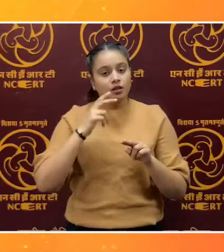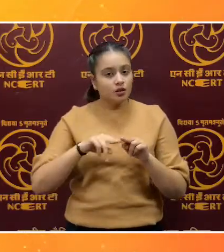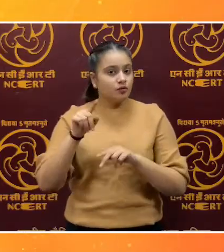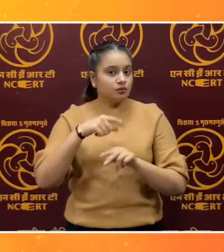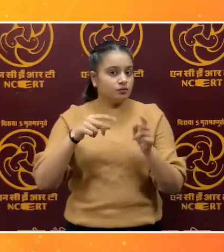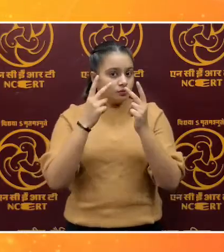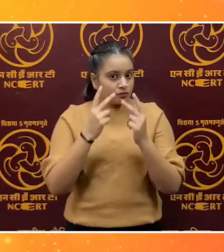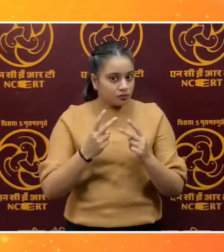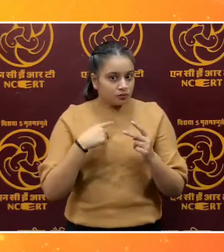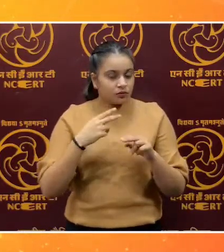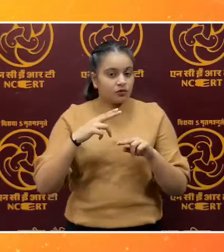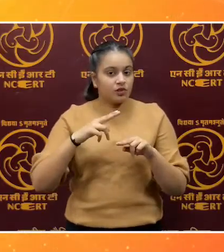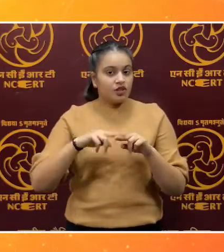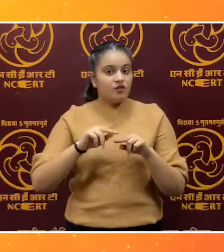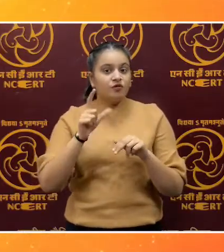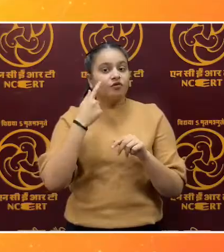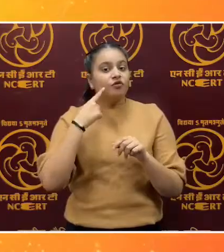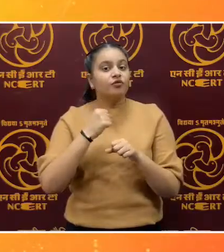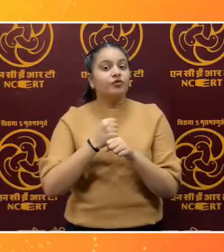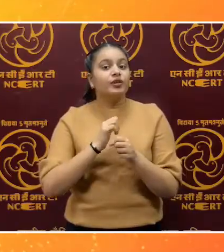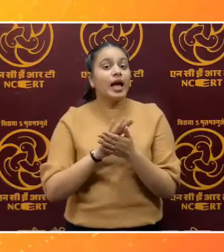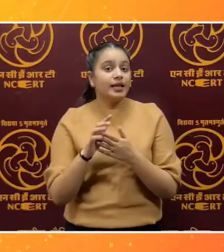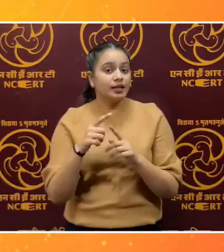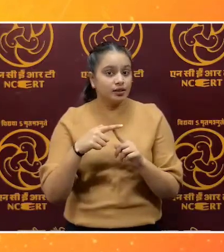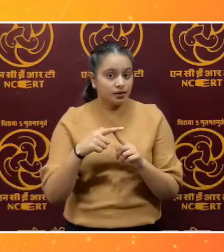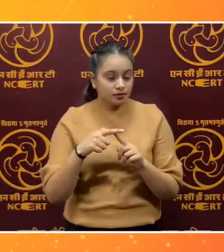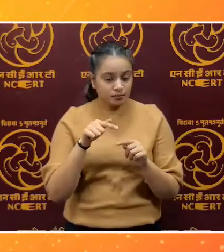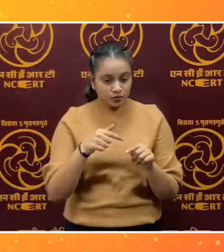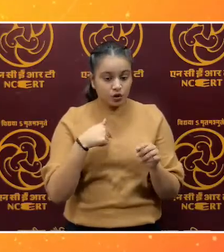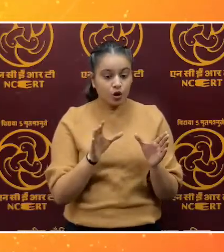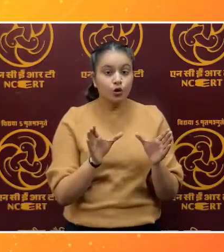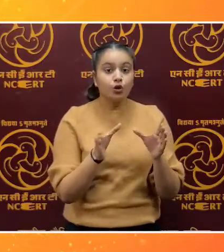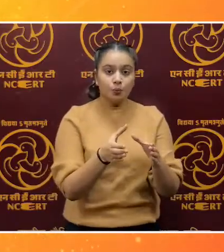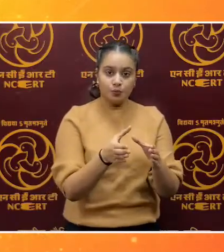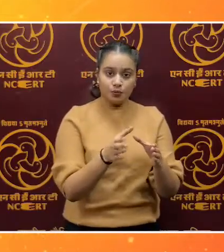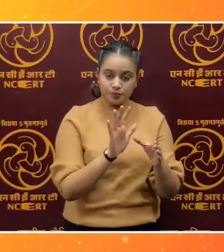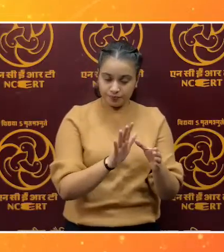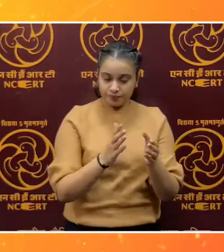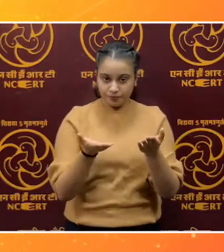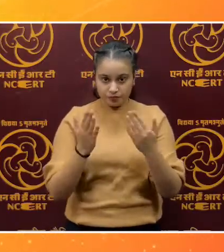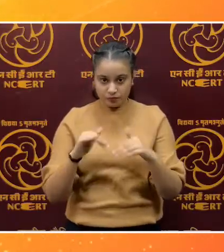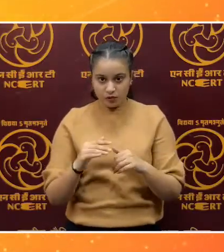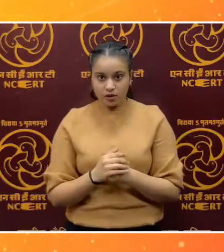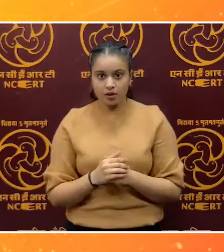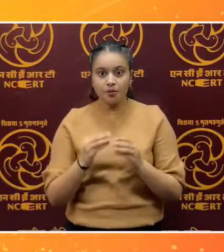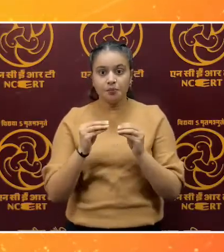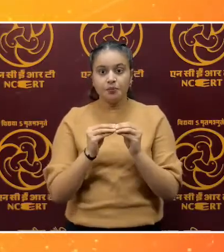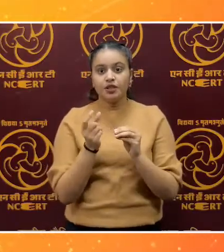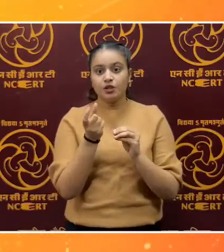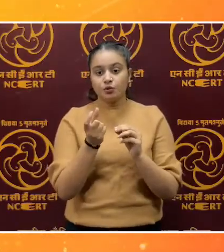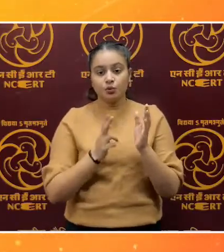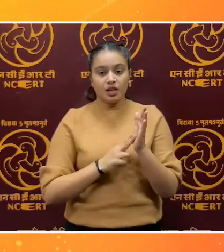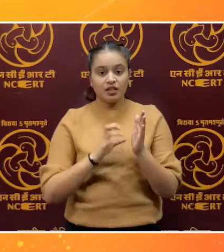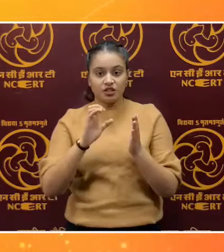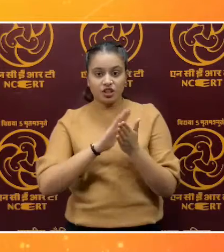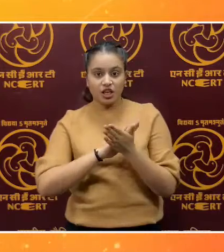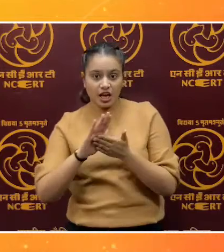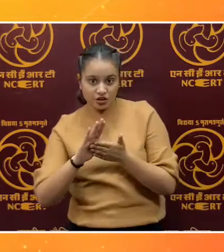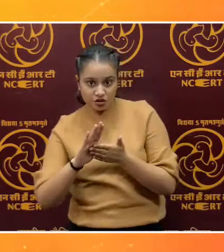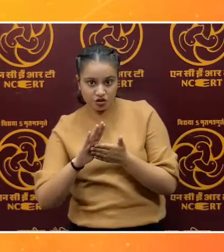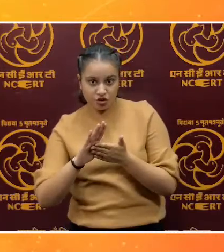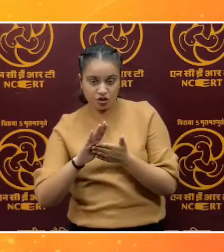see a flight of parrot, it's a group of parrots there. Now a bunch of keys. If you see here